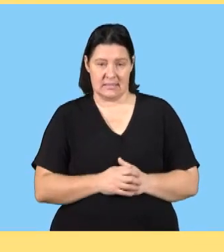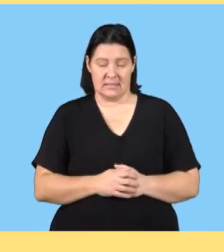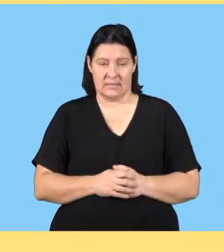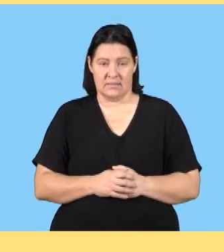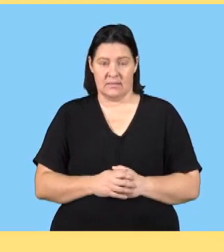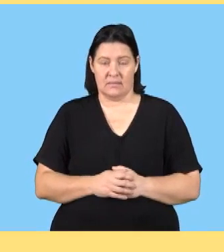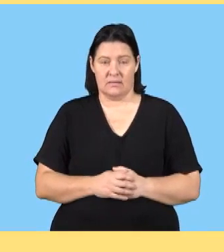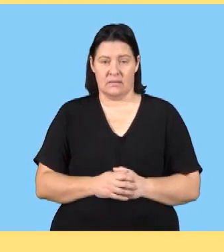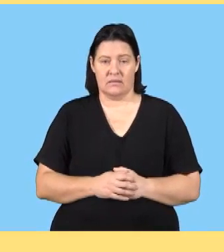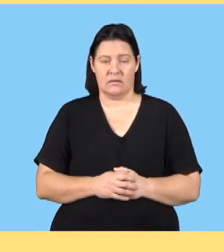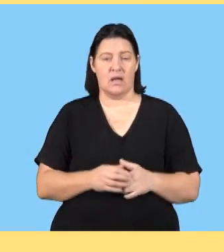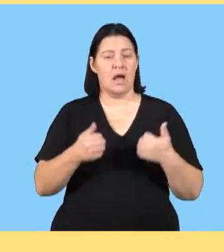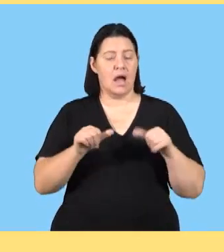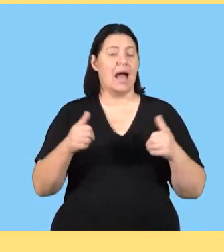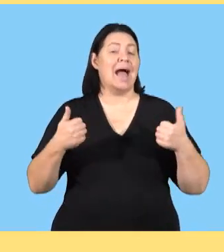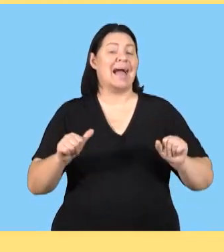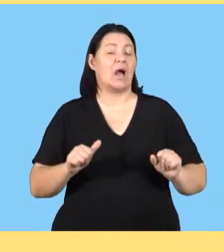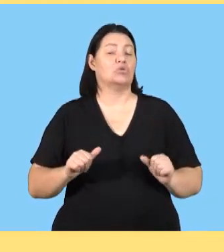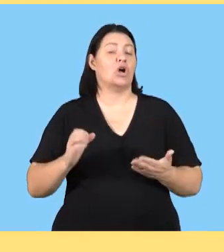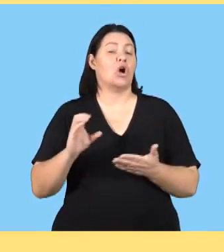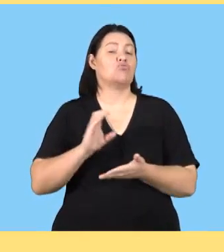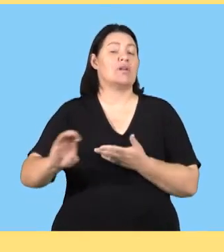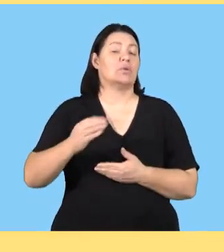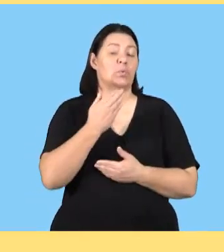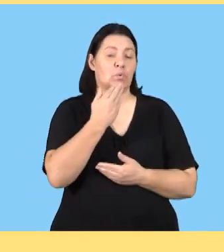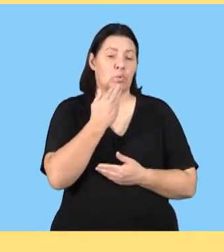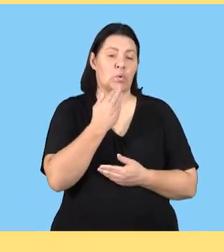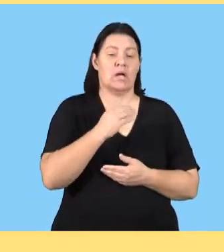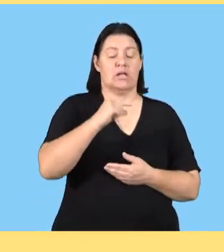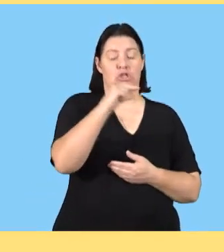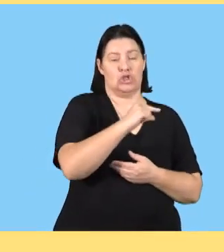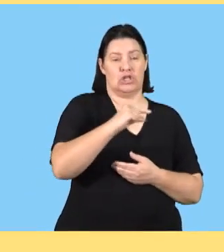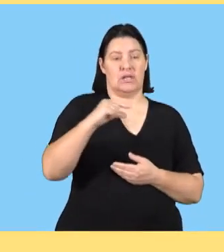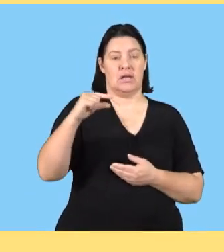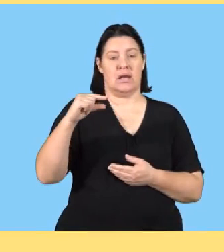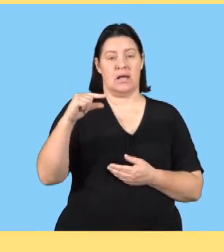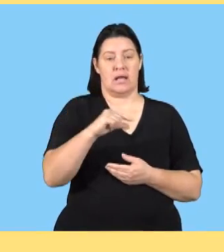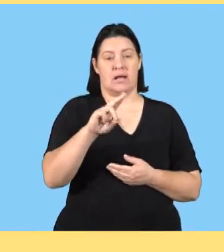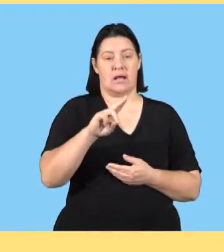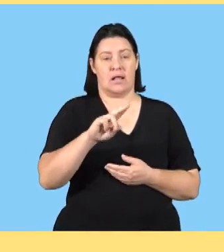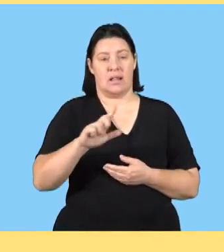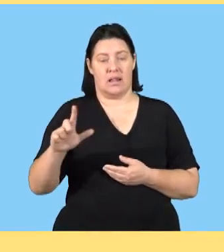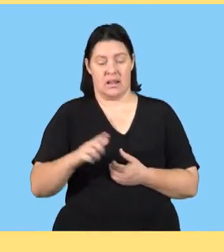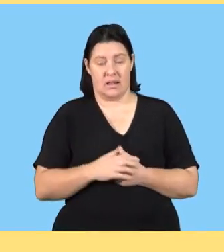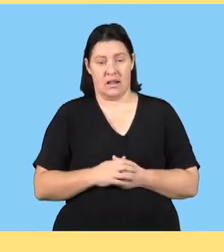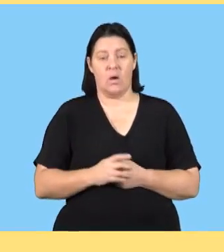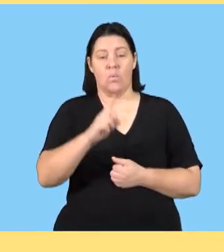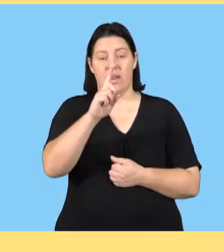1,168. Then the account to credit now is G. Gao,